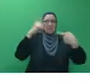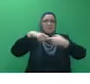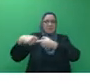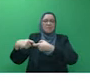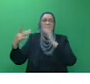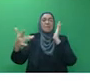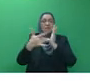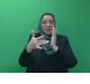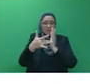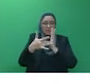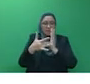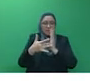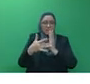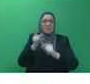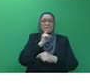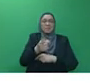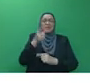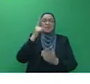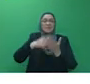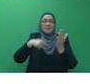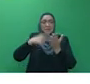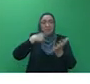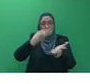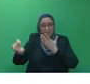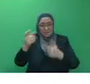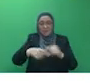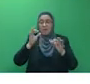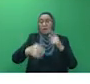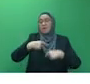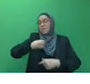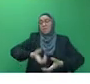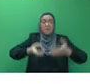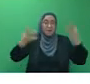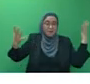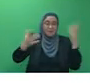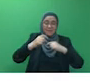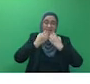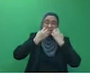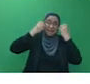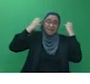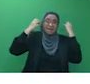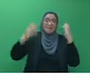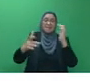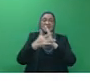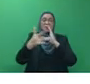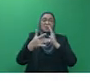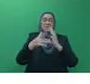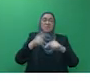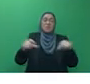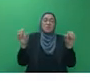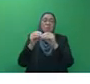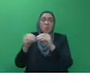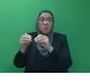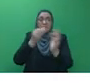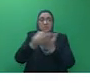the more failure you're gonna have uh you know little challenges like i could be shooting halfway i gotta have a lot of pets